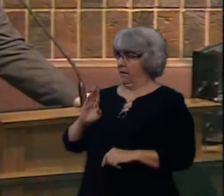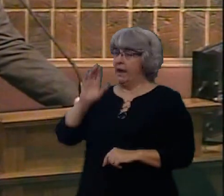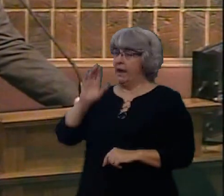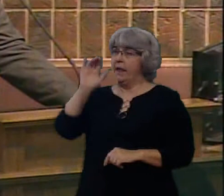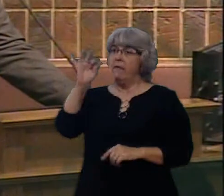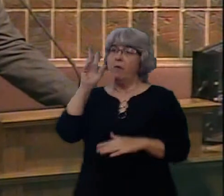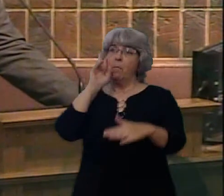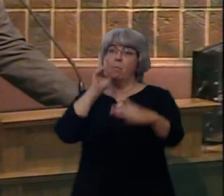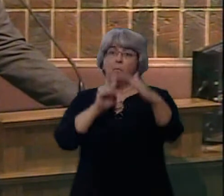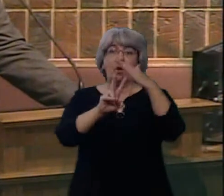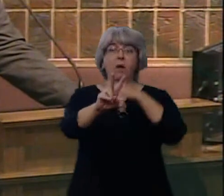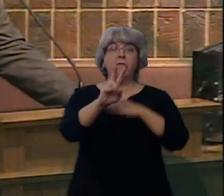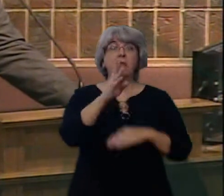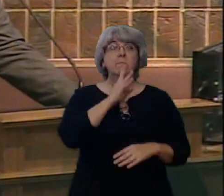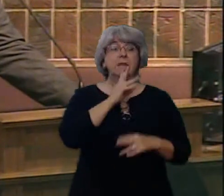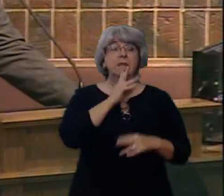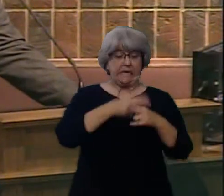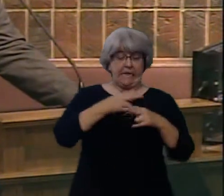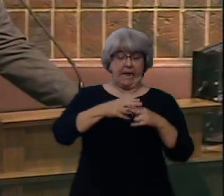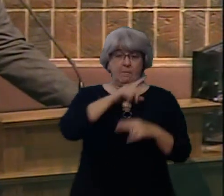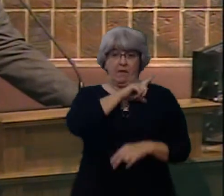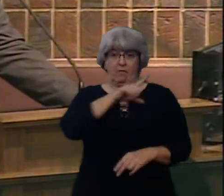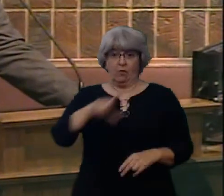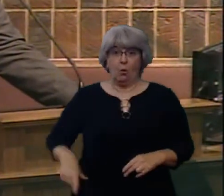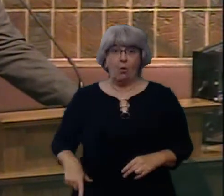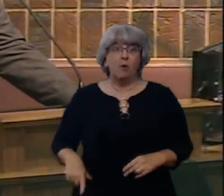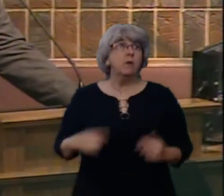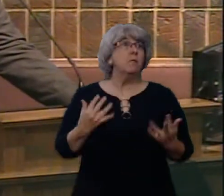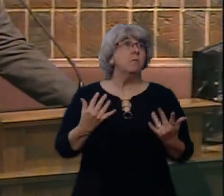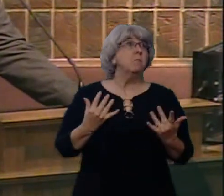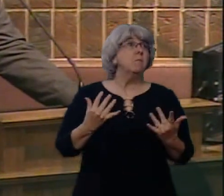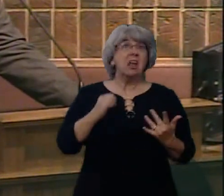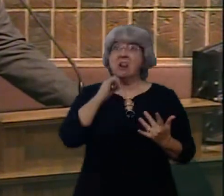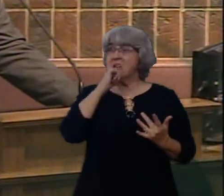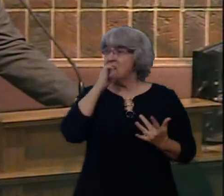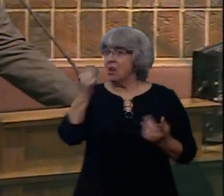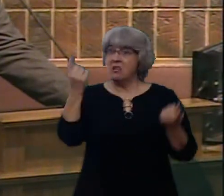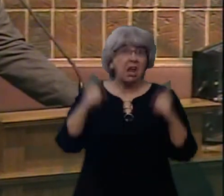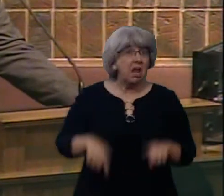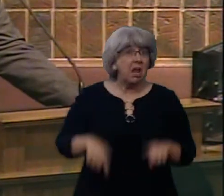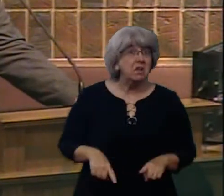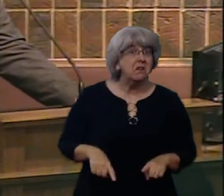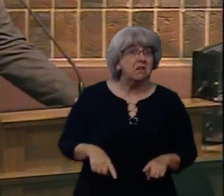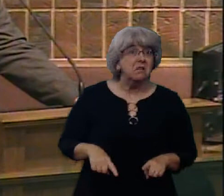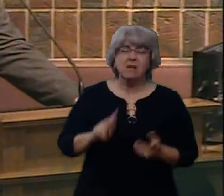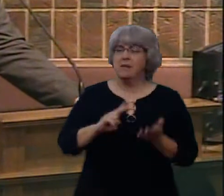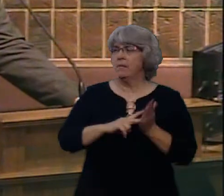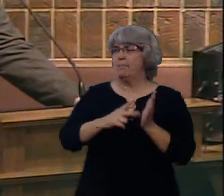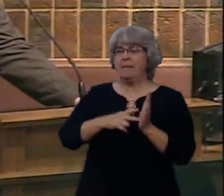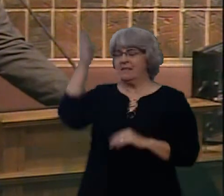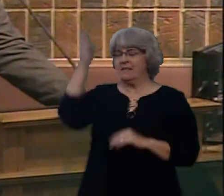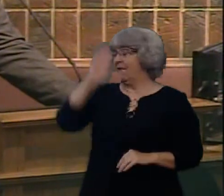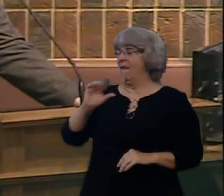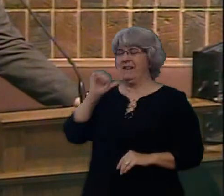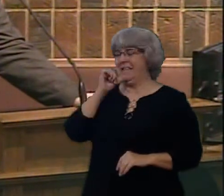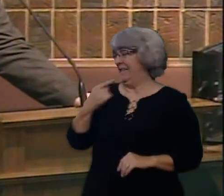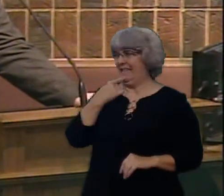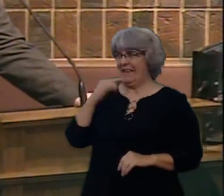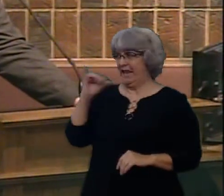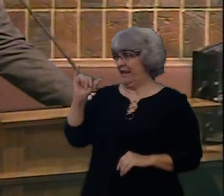the word does not come to pass or come true, that word is a word the Lord has not spoken. The prophet has